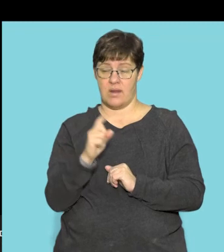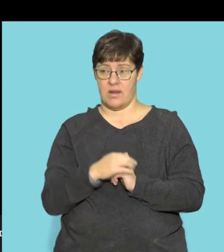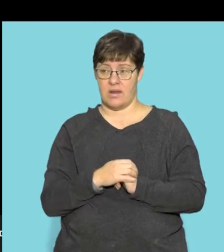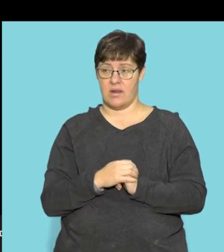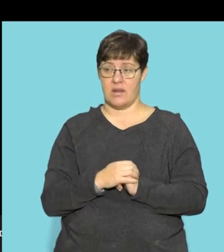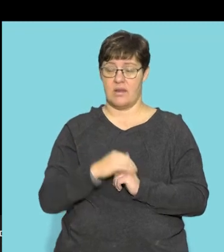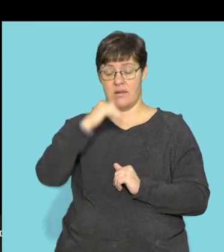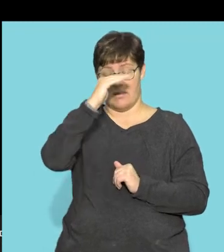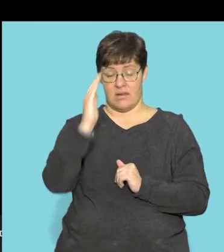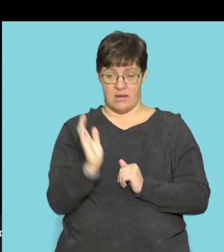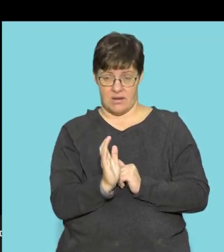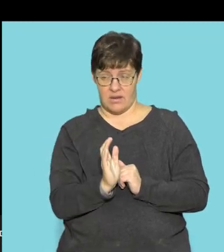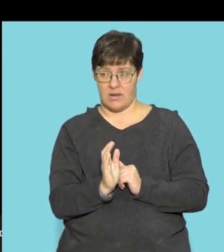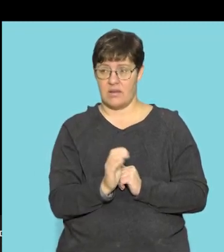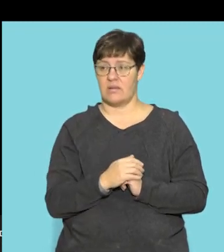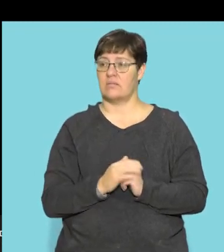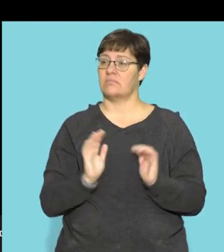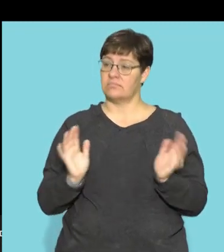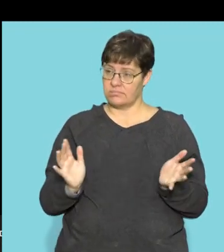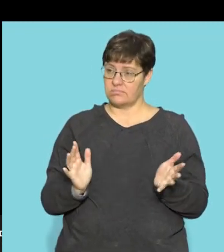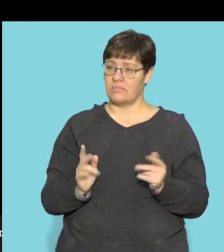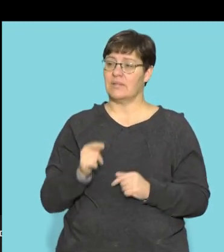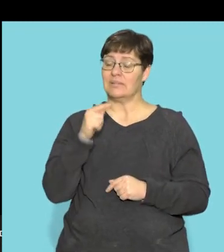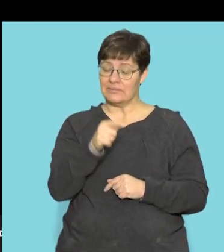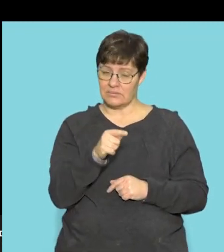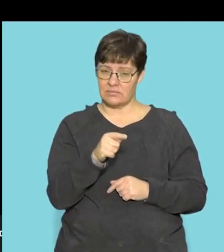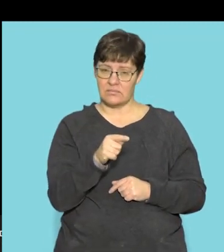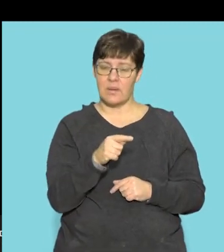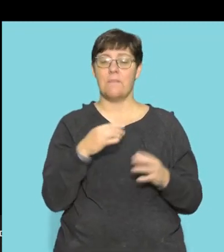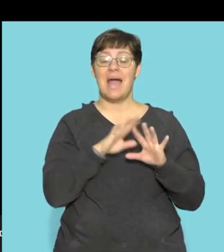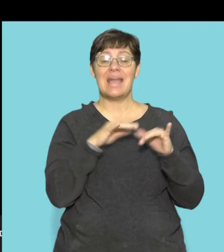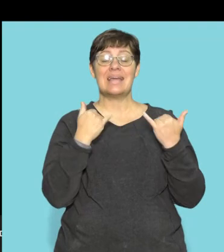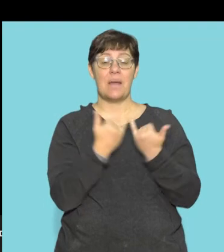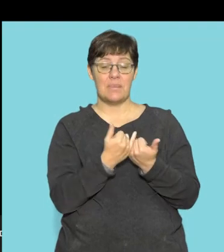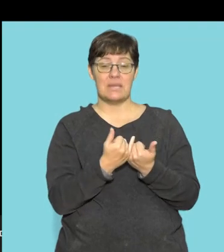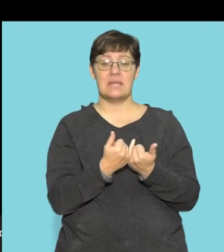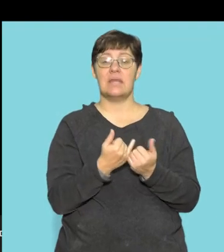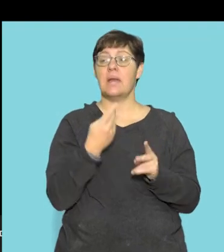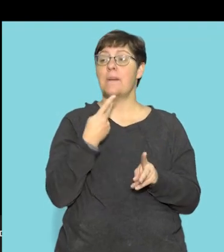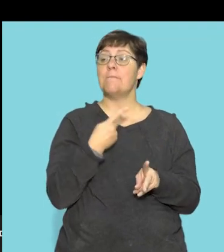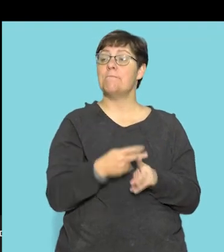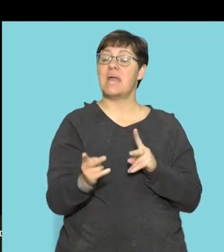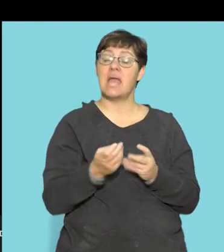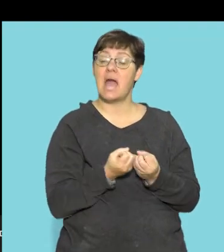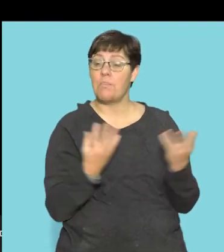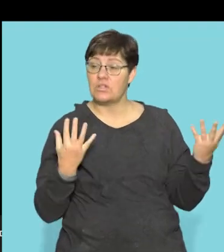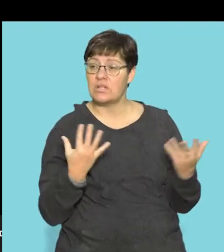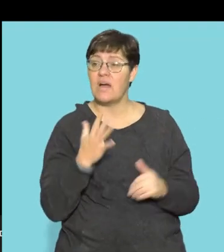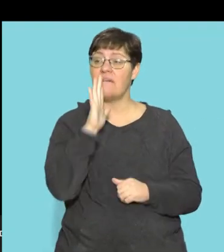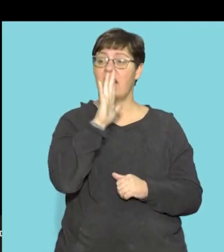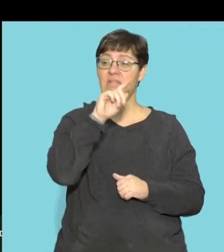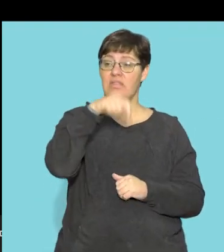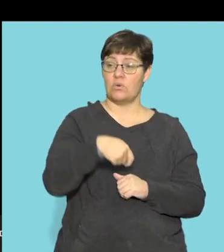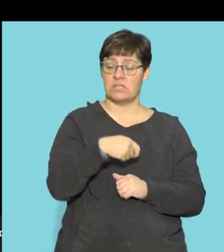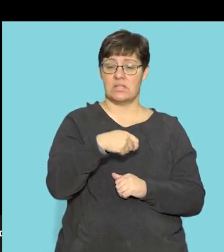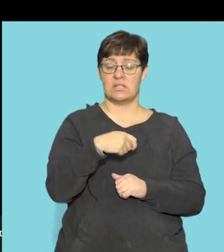minus 1, and then voila. It means my company must then pay an amount of